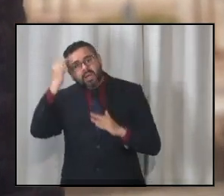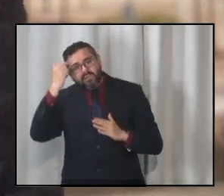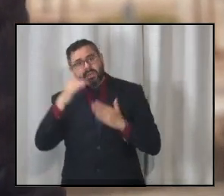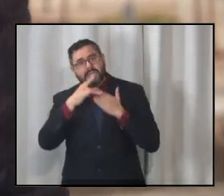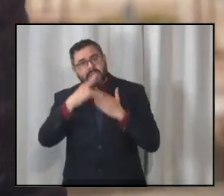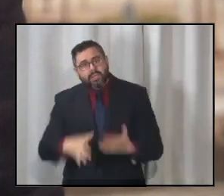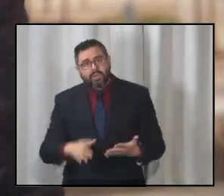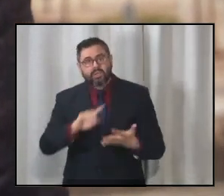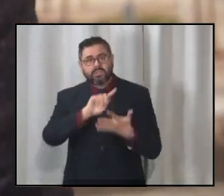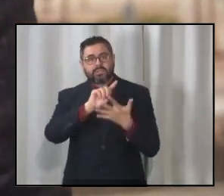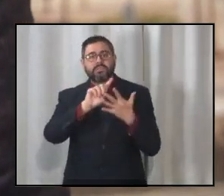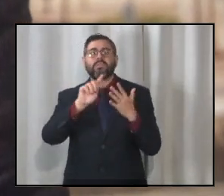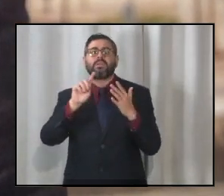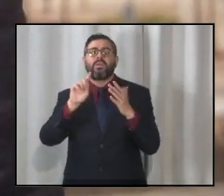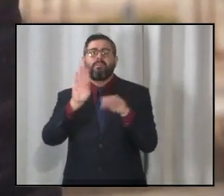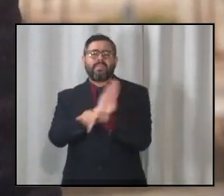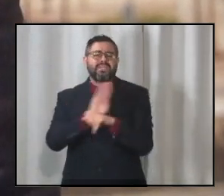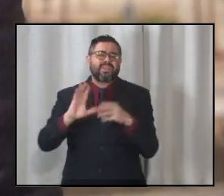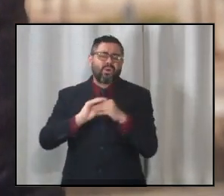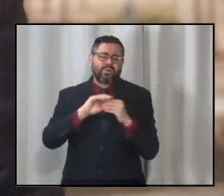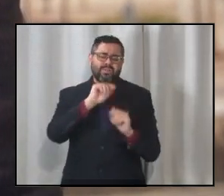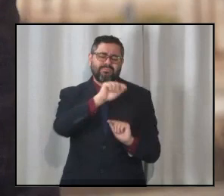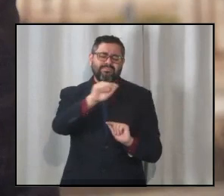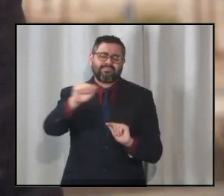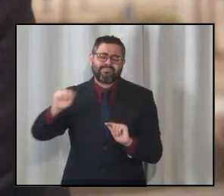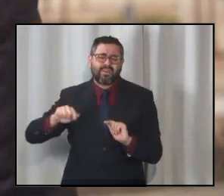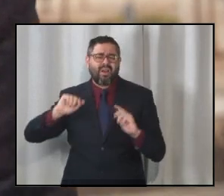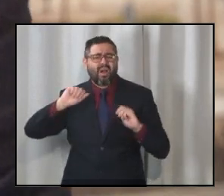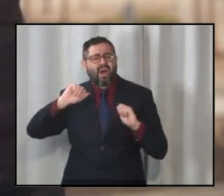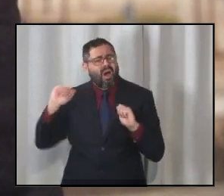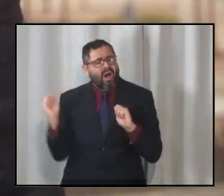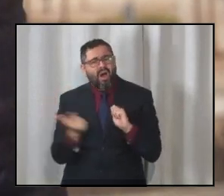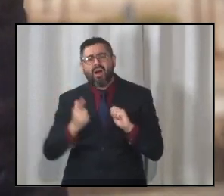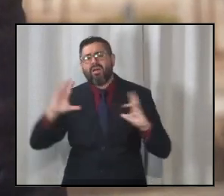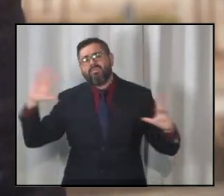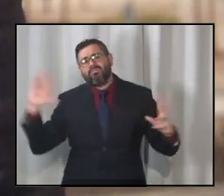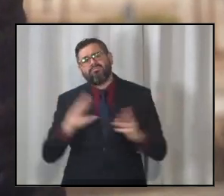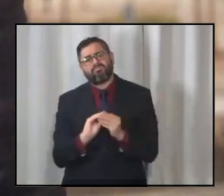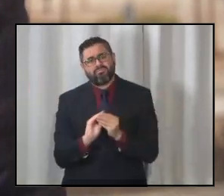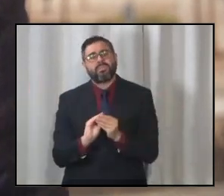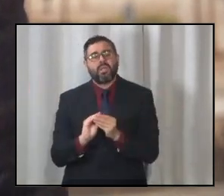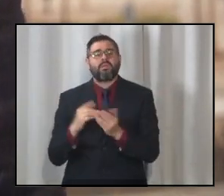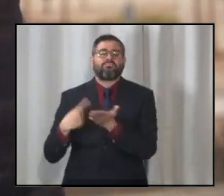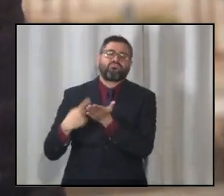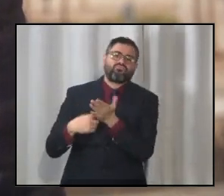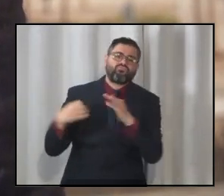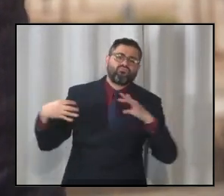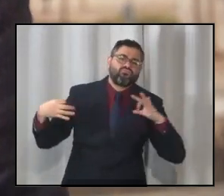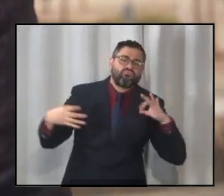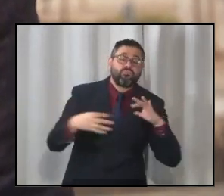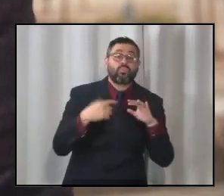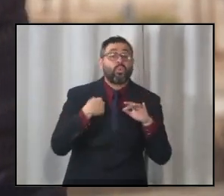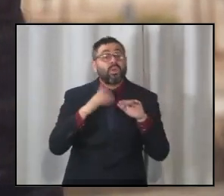work together in the spirit of unity. I believe that because I've seen it. And that's what we'll continue to do, continue to work together to make a